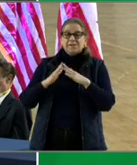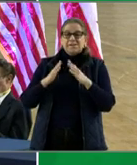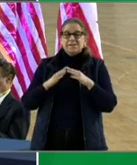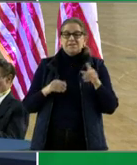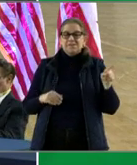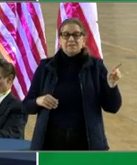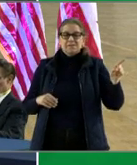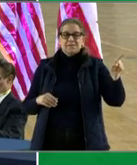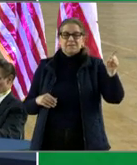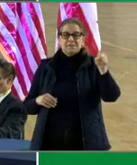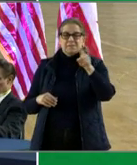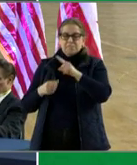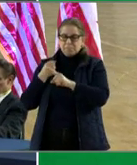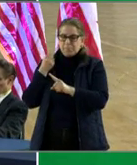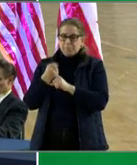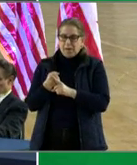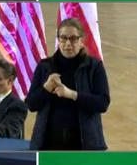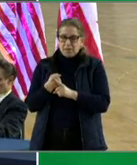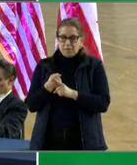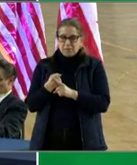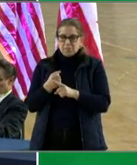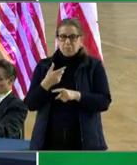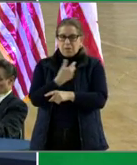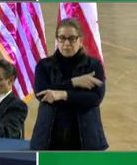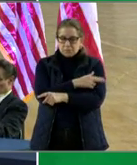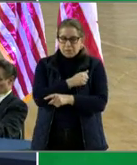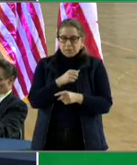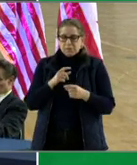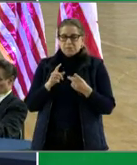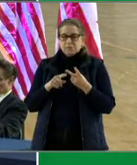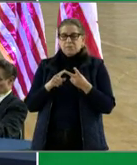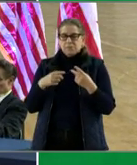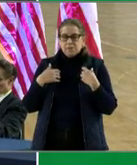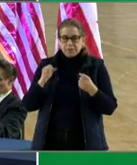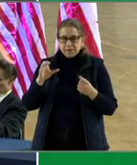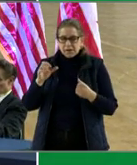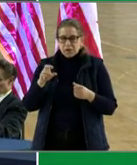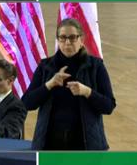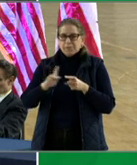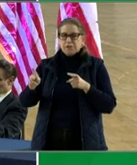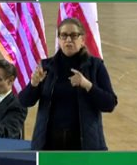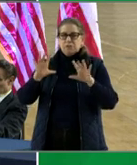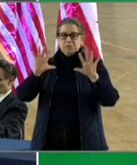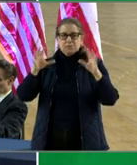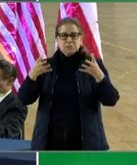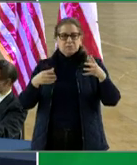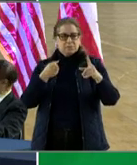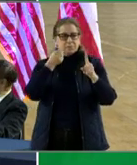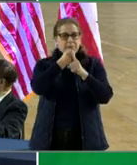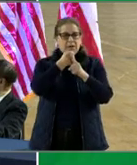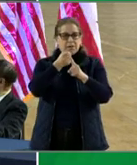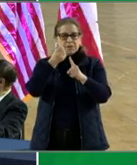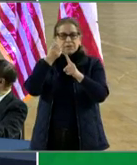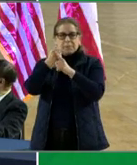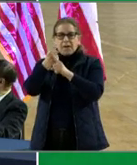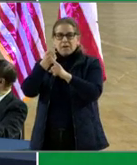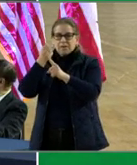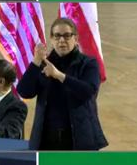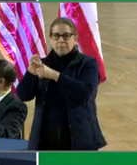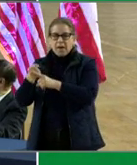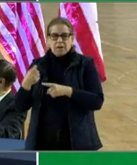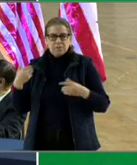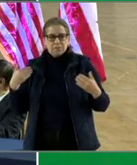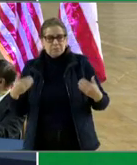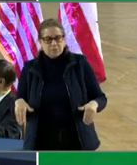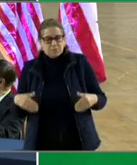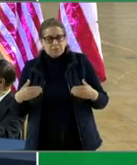those hospital settings, the impact on those healthcare professionals, and we want them to know that we have a little bit